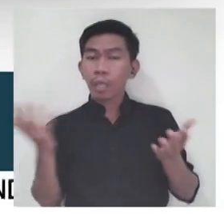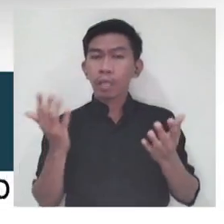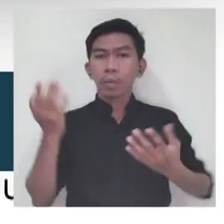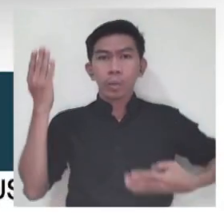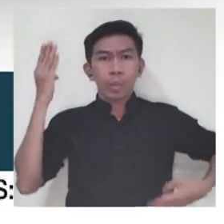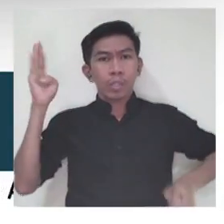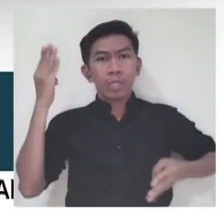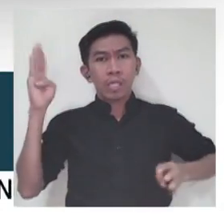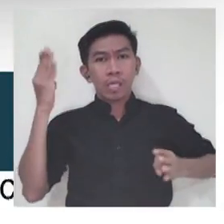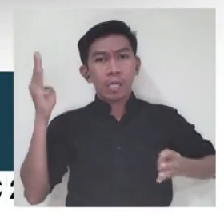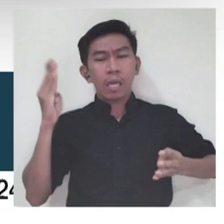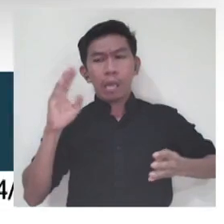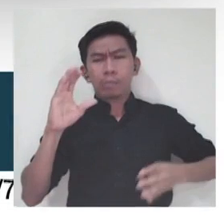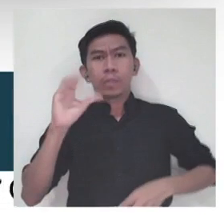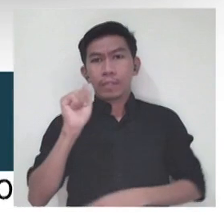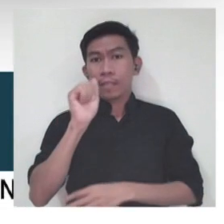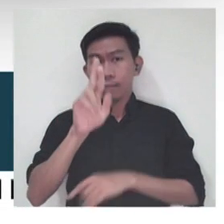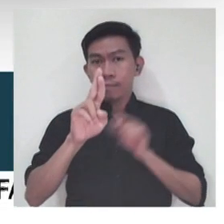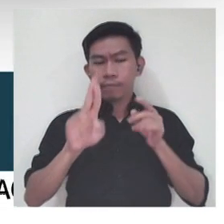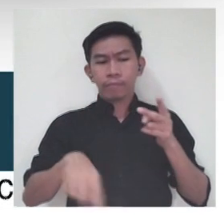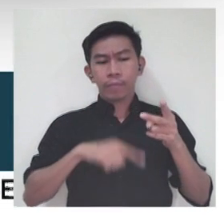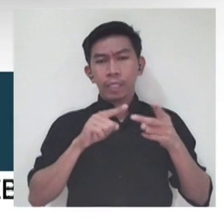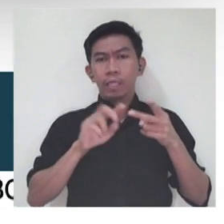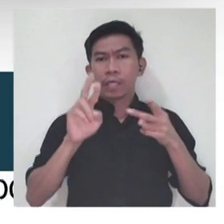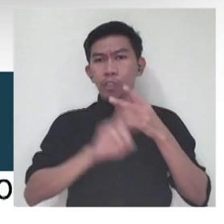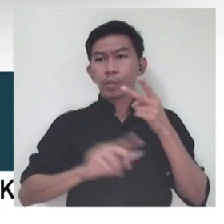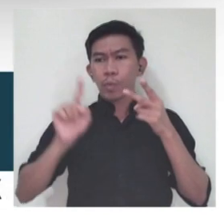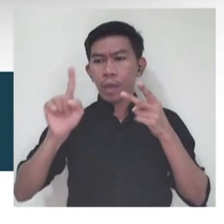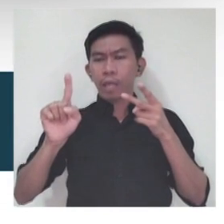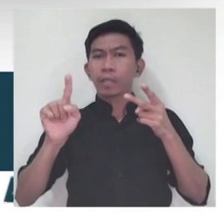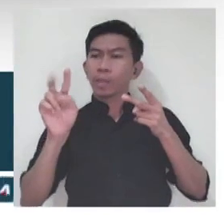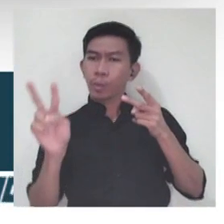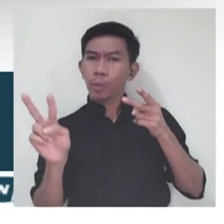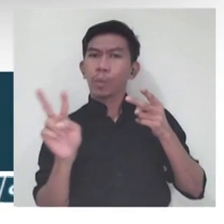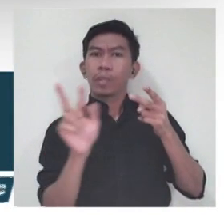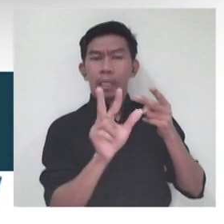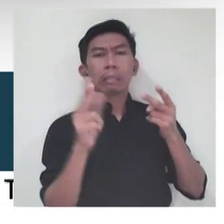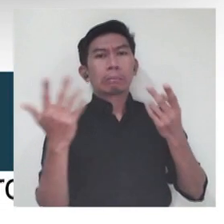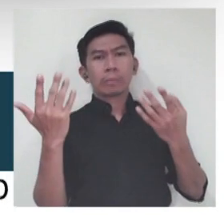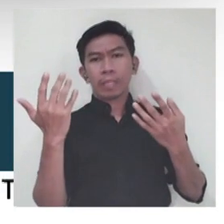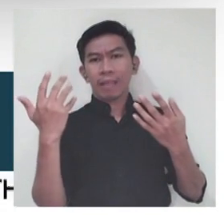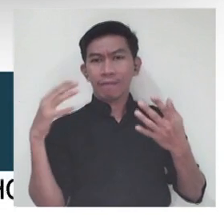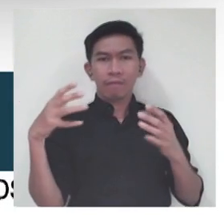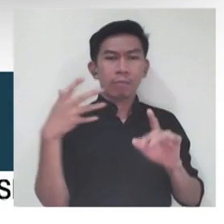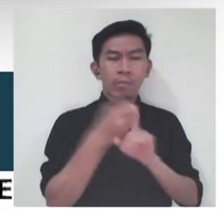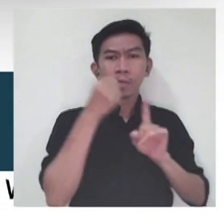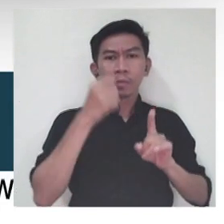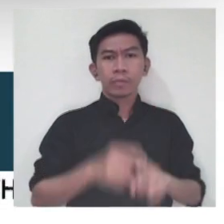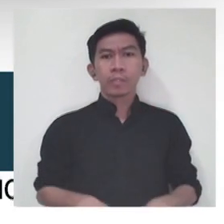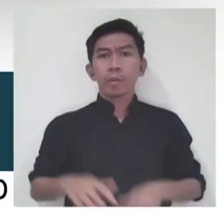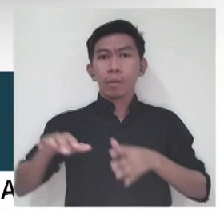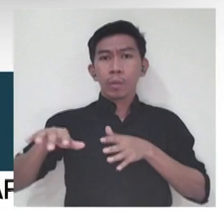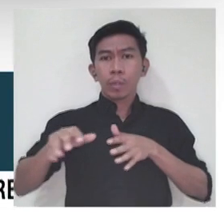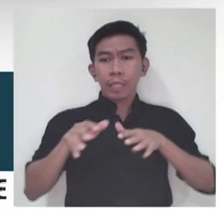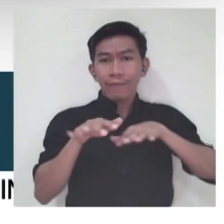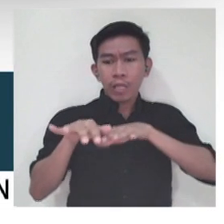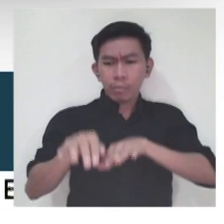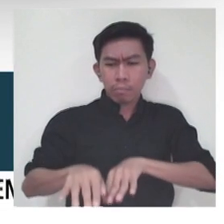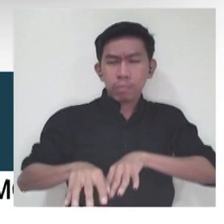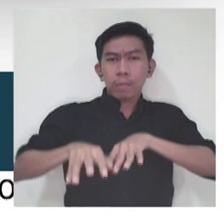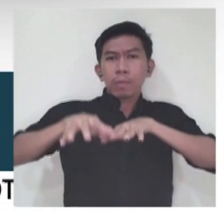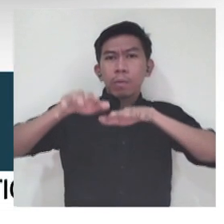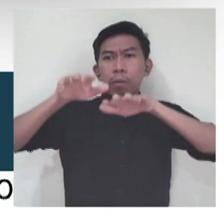Region, Regions 1, 2, and 3. The heavy rainfall caused rivers to overflow, submerging roads and cutting off access to